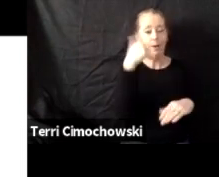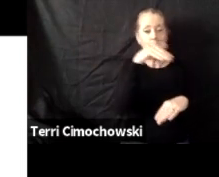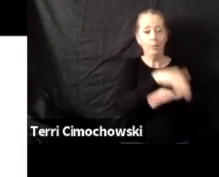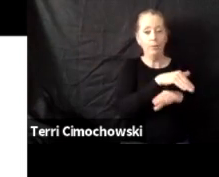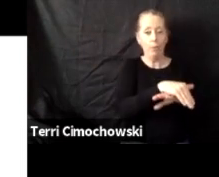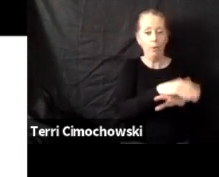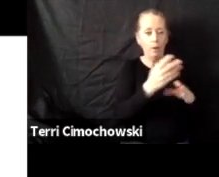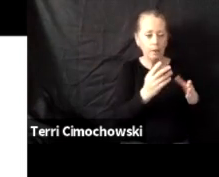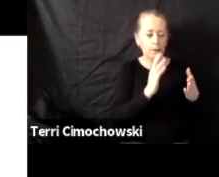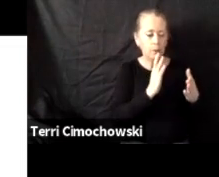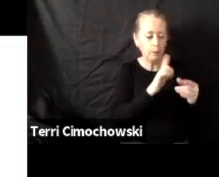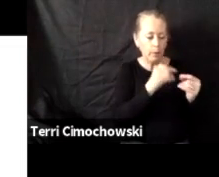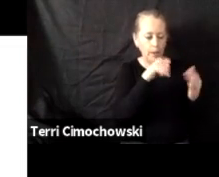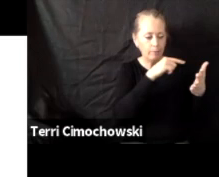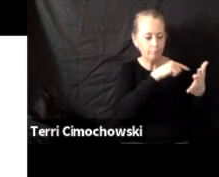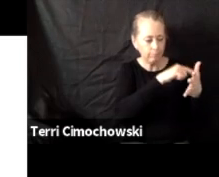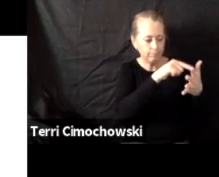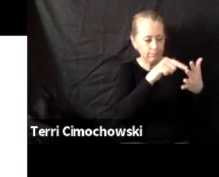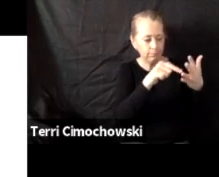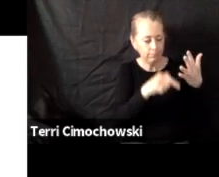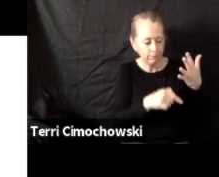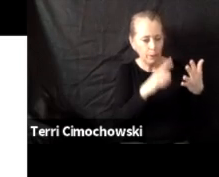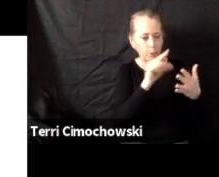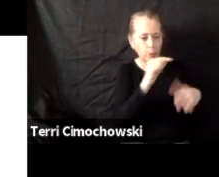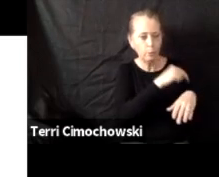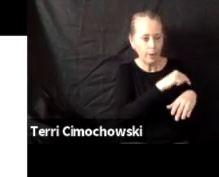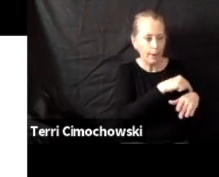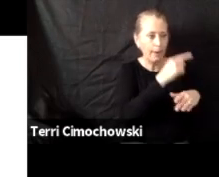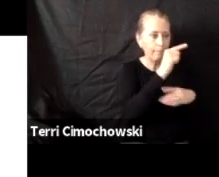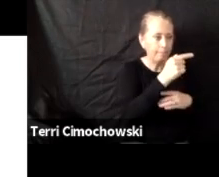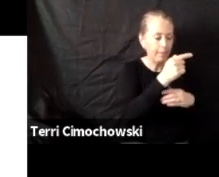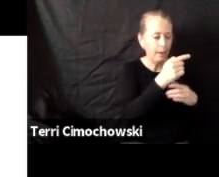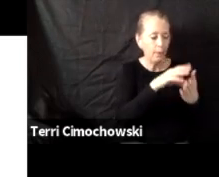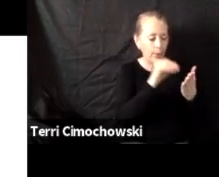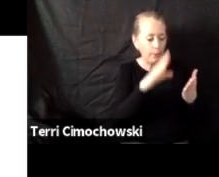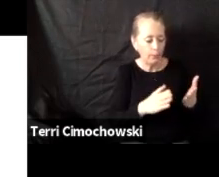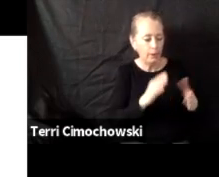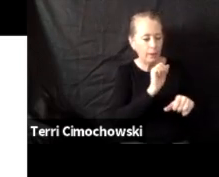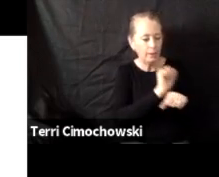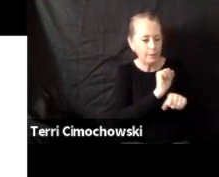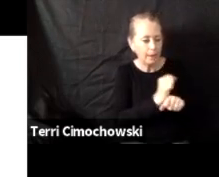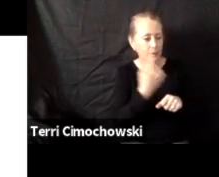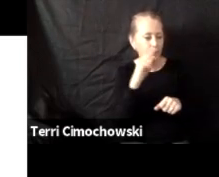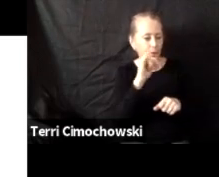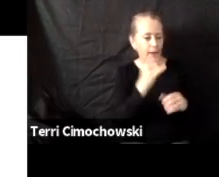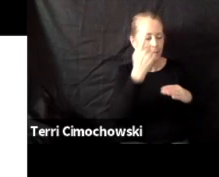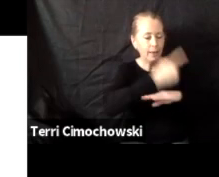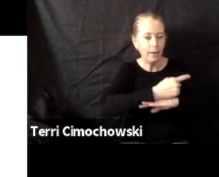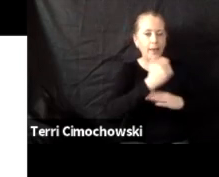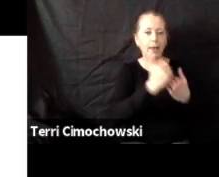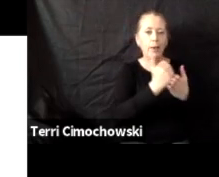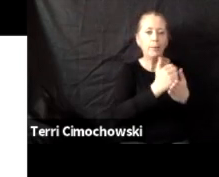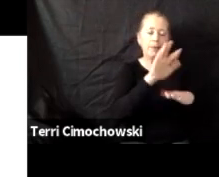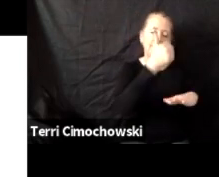really, talking through when the different Zoom times are, what are the learning tasks for the next day, to really help set